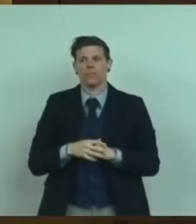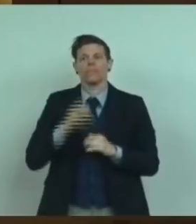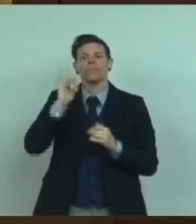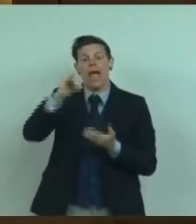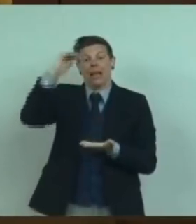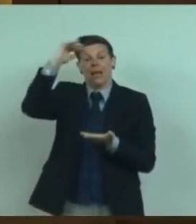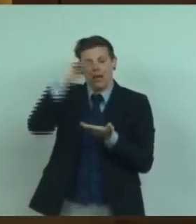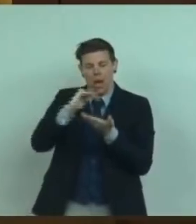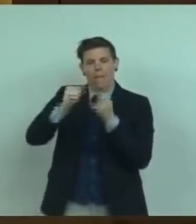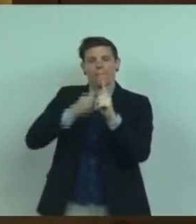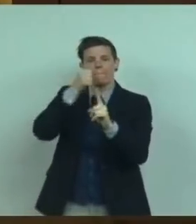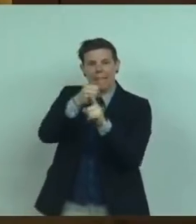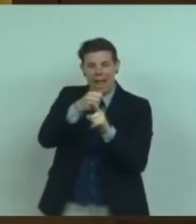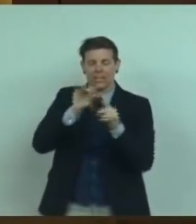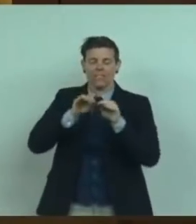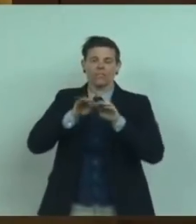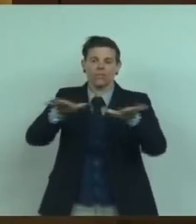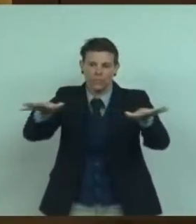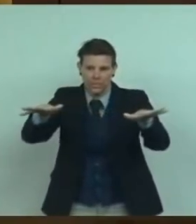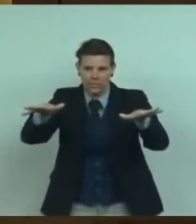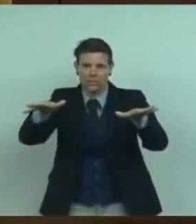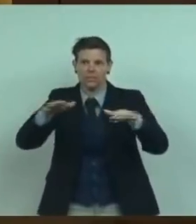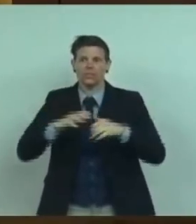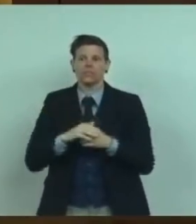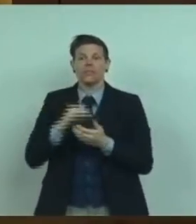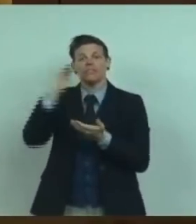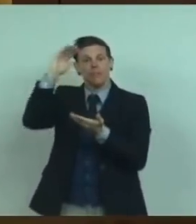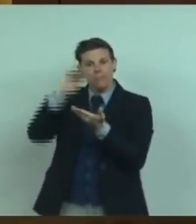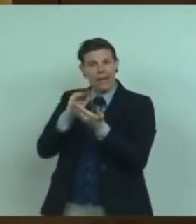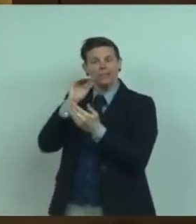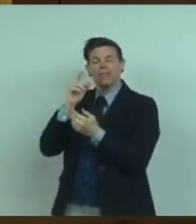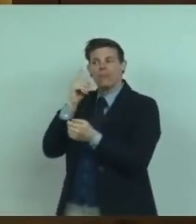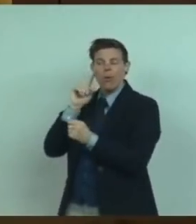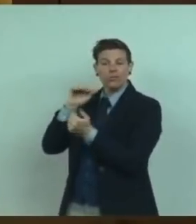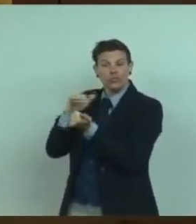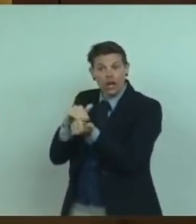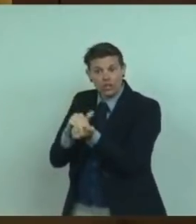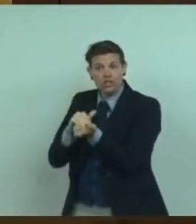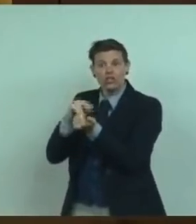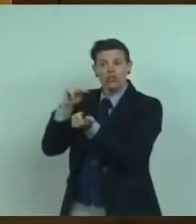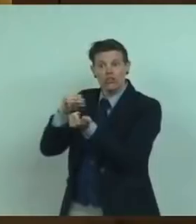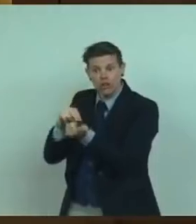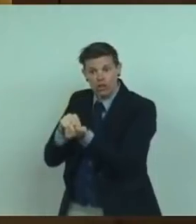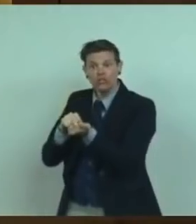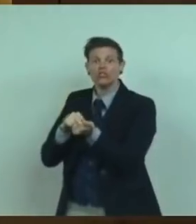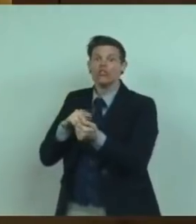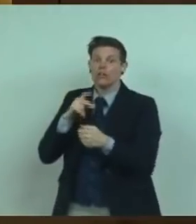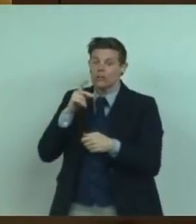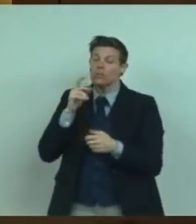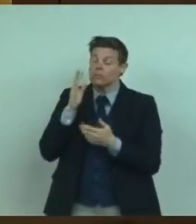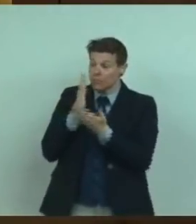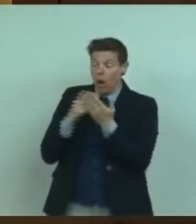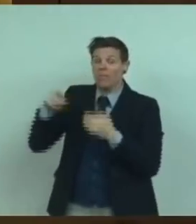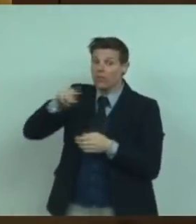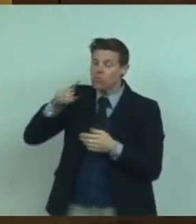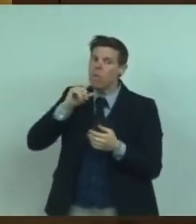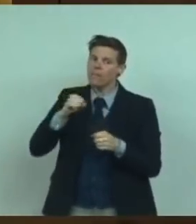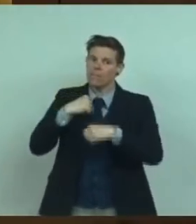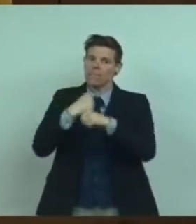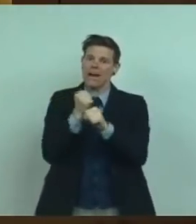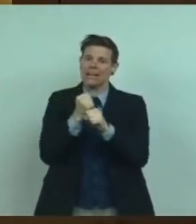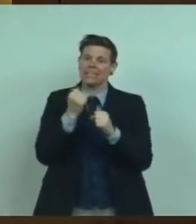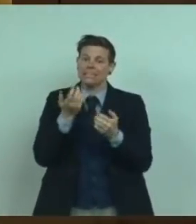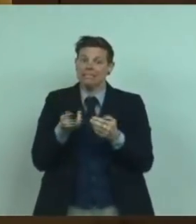very difficult decisions because we don't have sufficient medical equipment to support patients. My goal is to not have